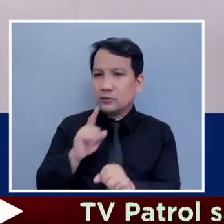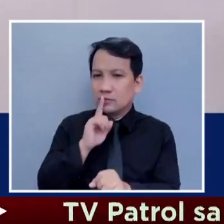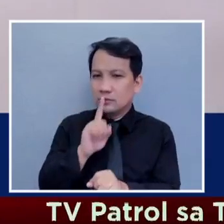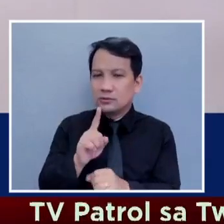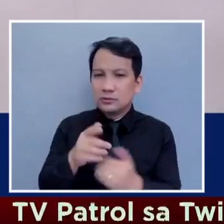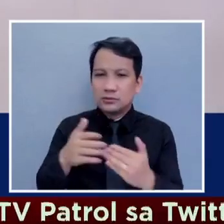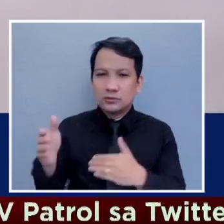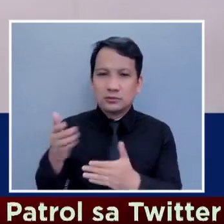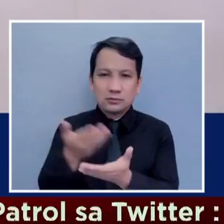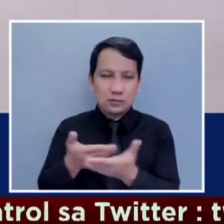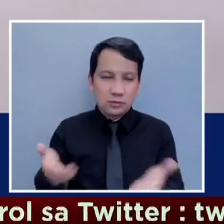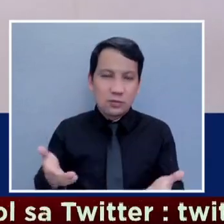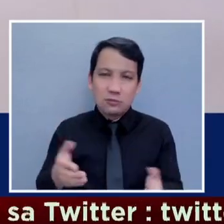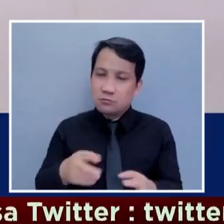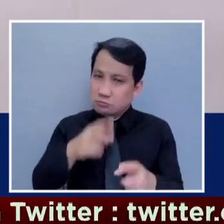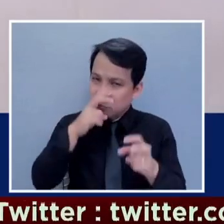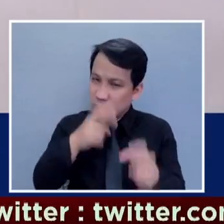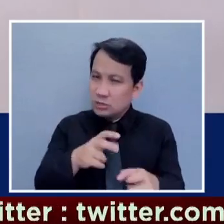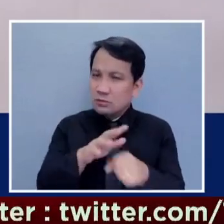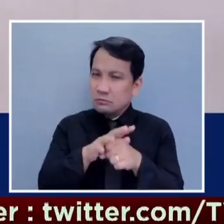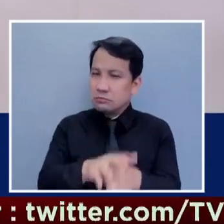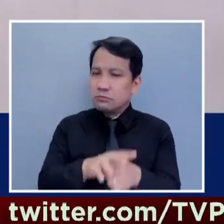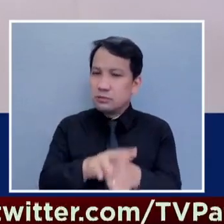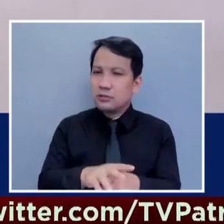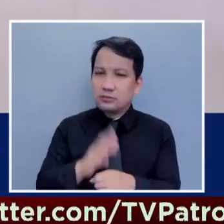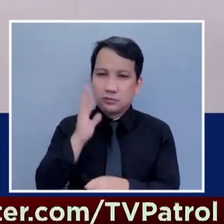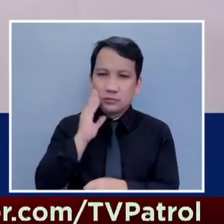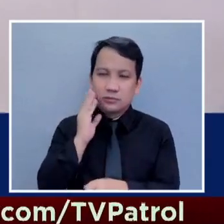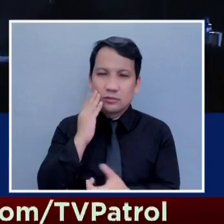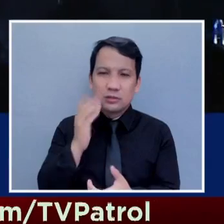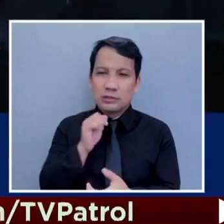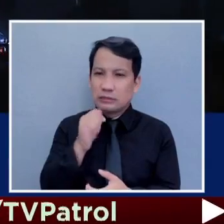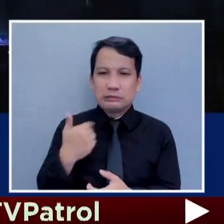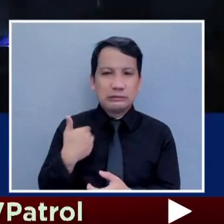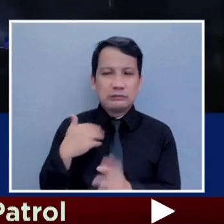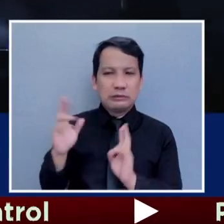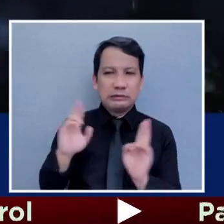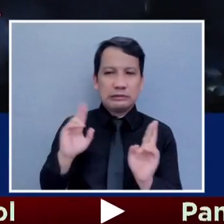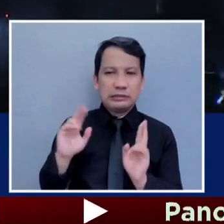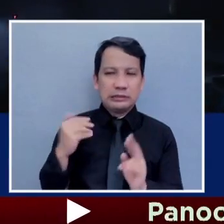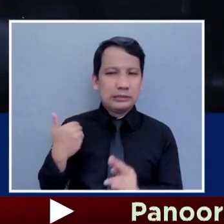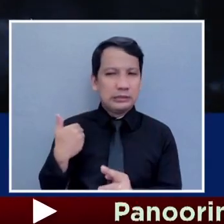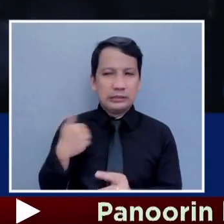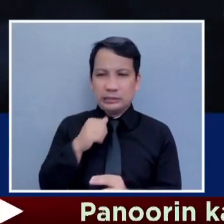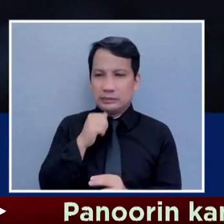the thing, you know? There's so much pressure that comes with it, so I'm not ready for that.